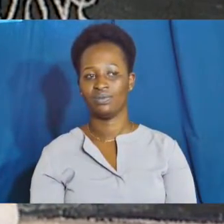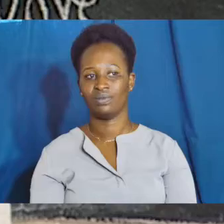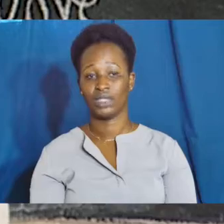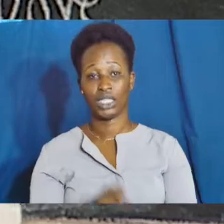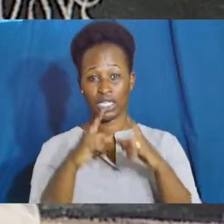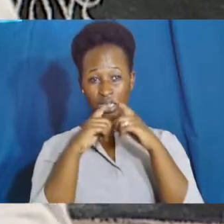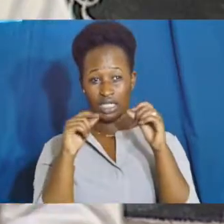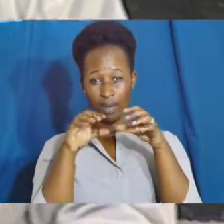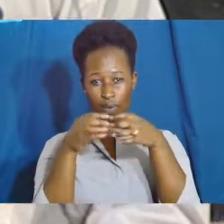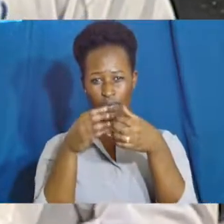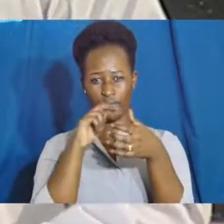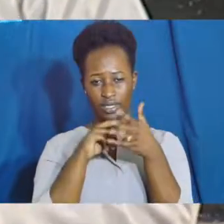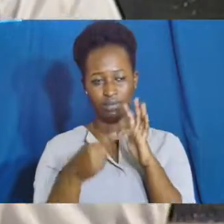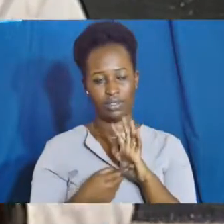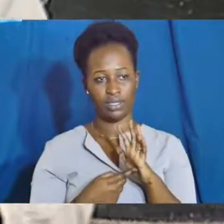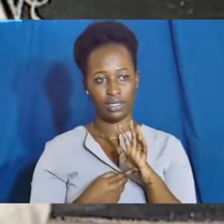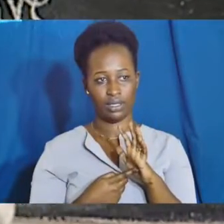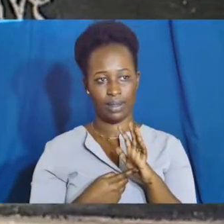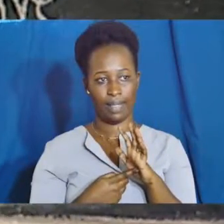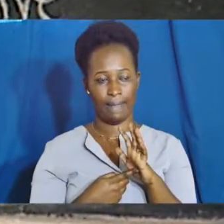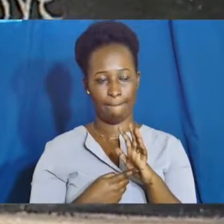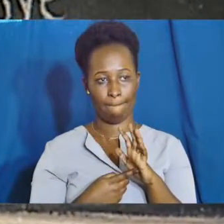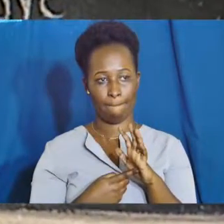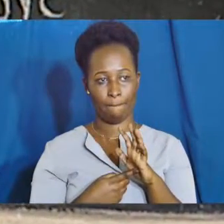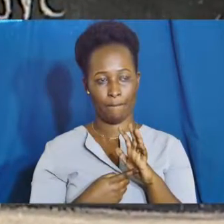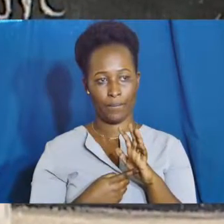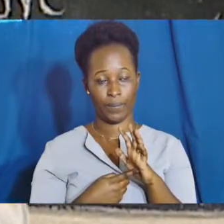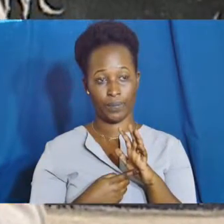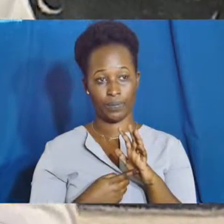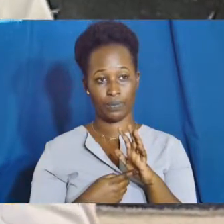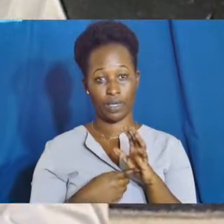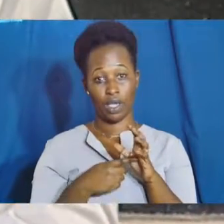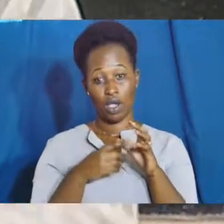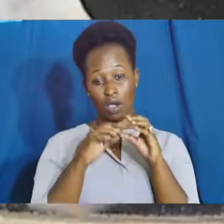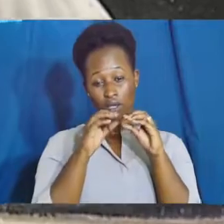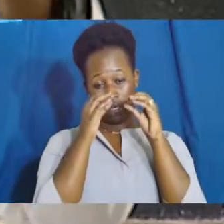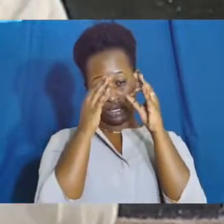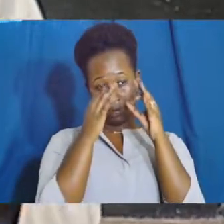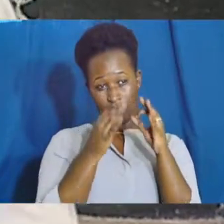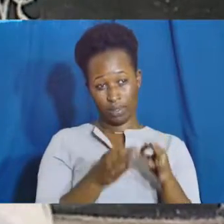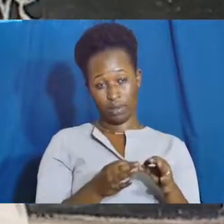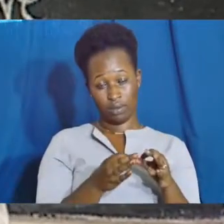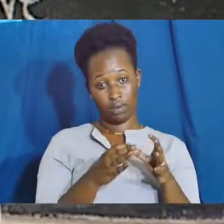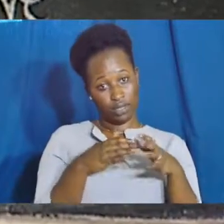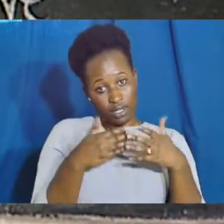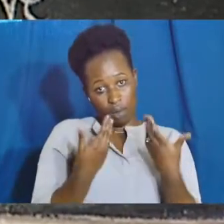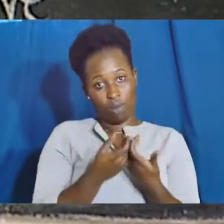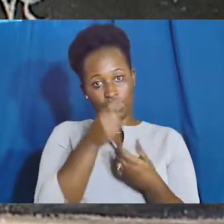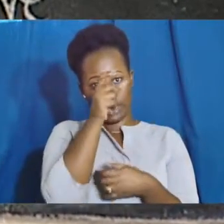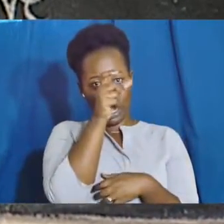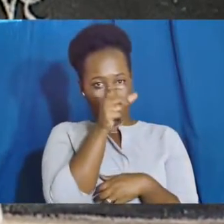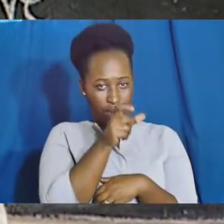The term community means organisms of different species living in the